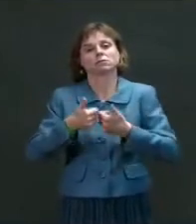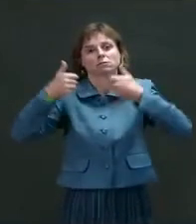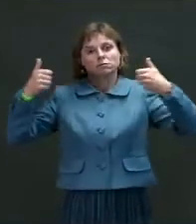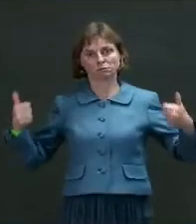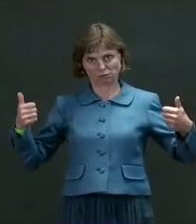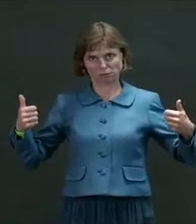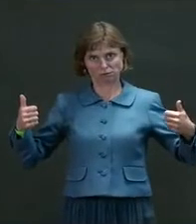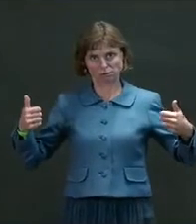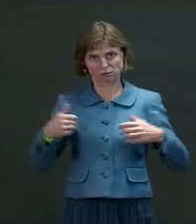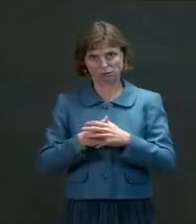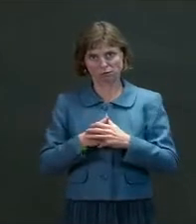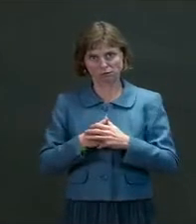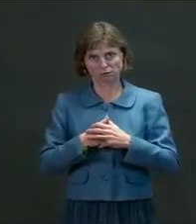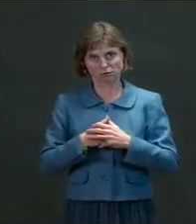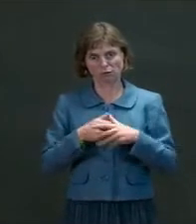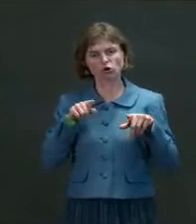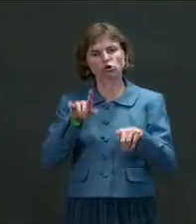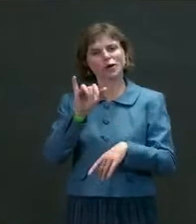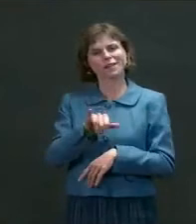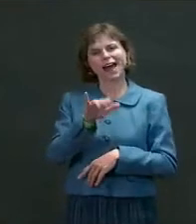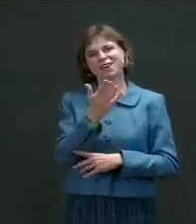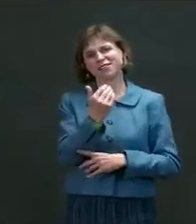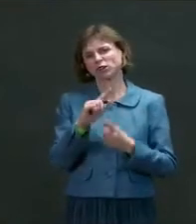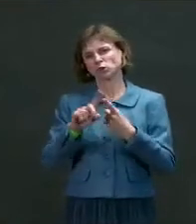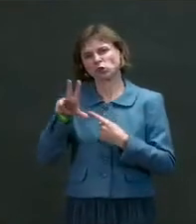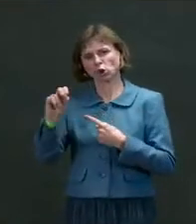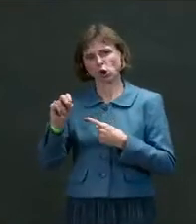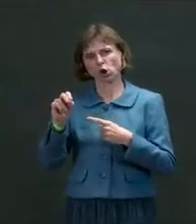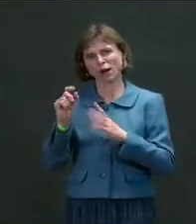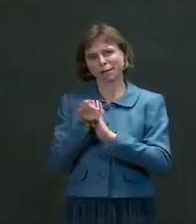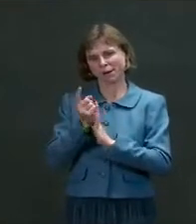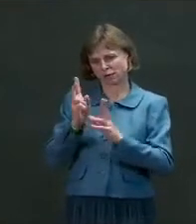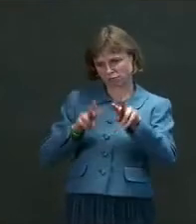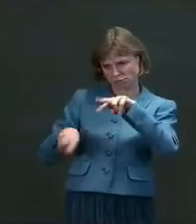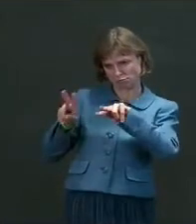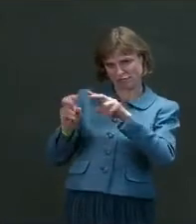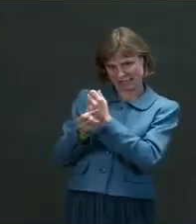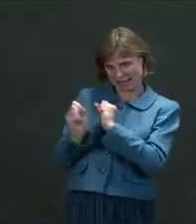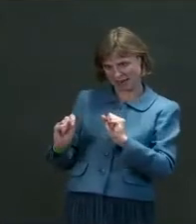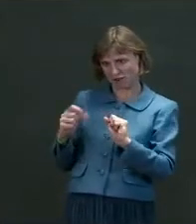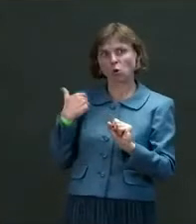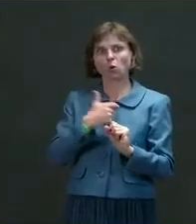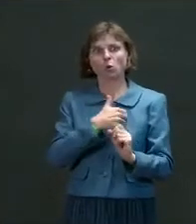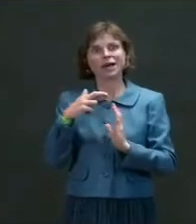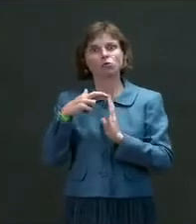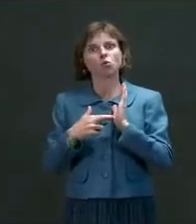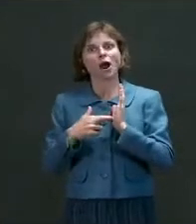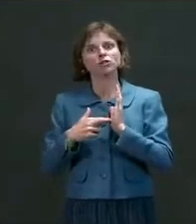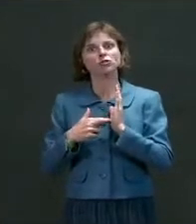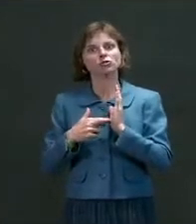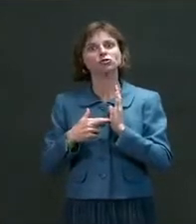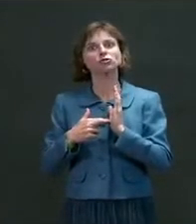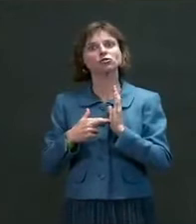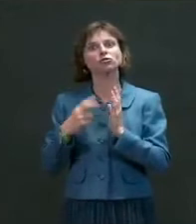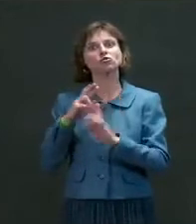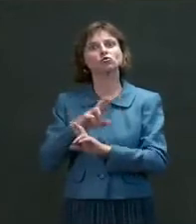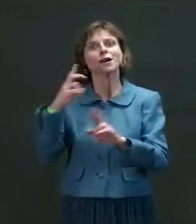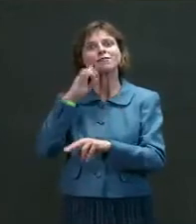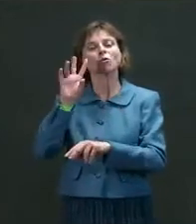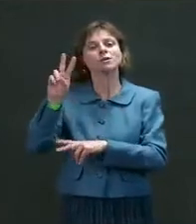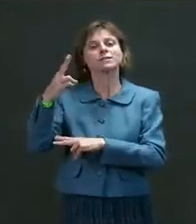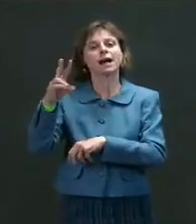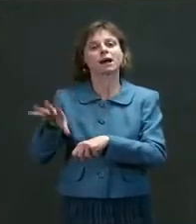their 15 to 30 minutes that they are spending with us to make sure that they're safe, we are registering them for their second dose appointment, as well